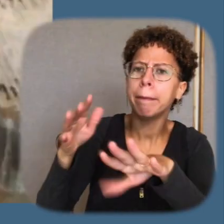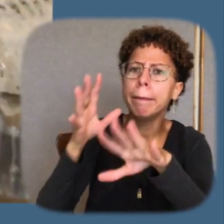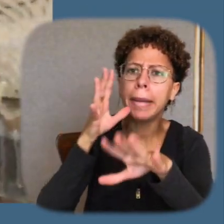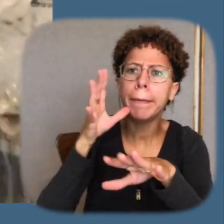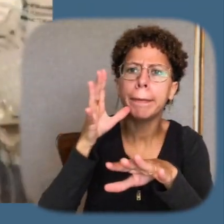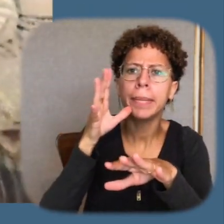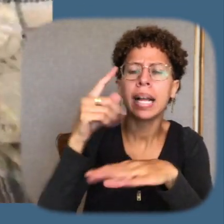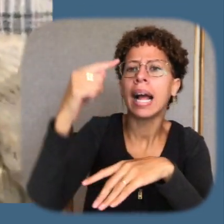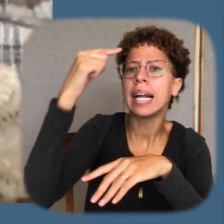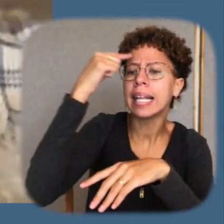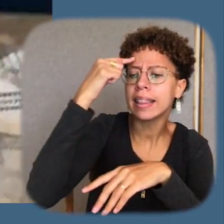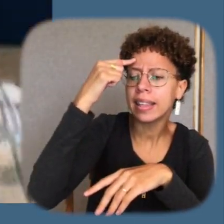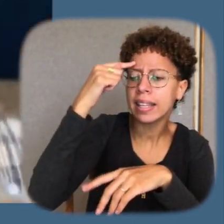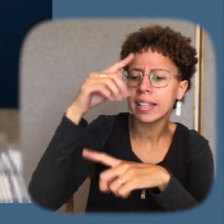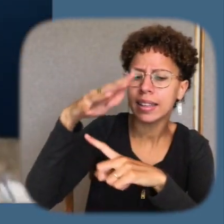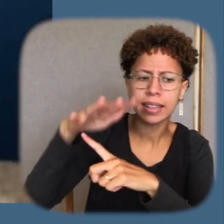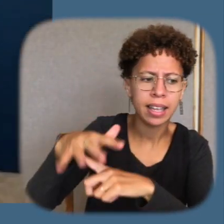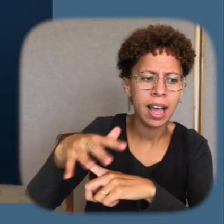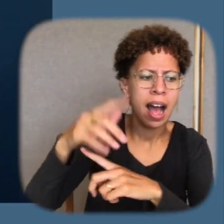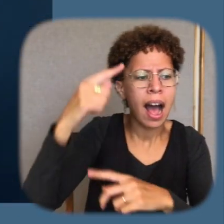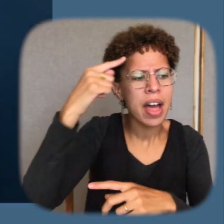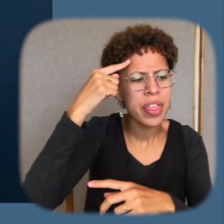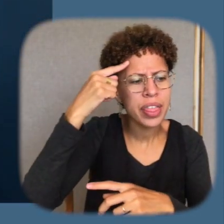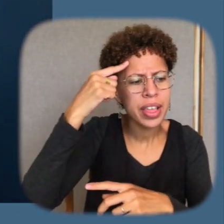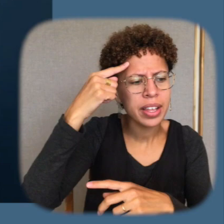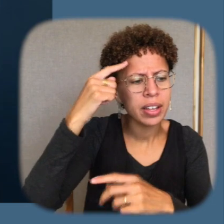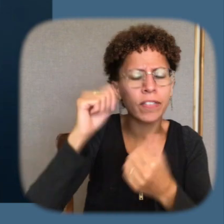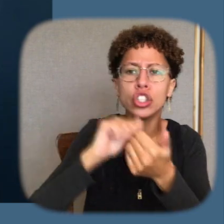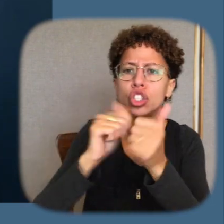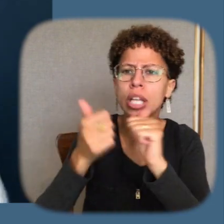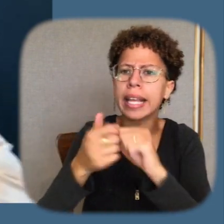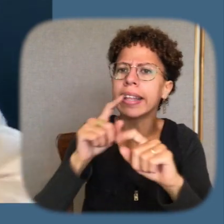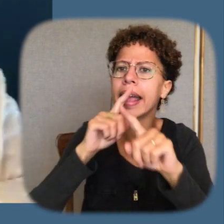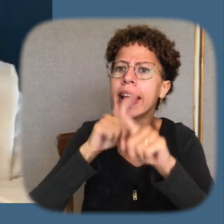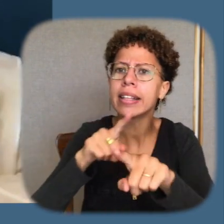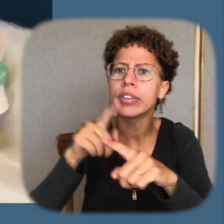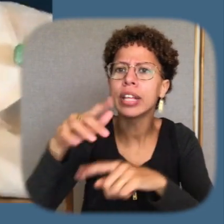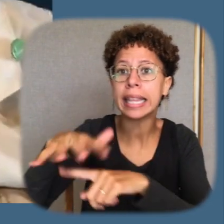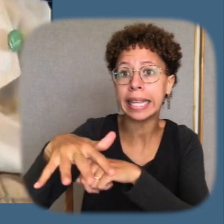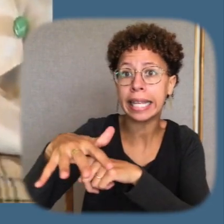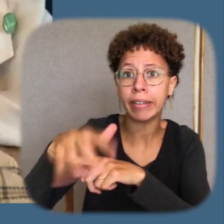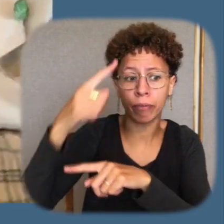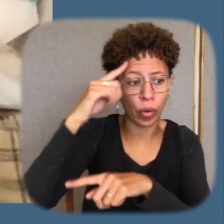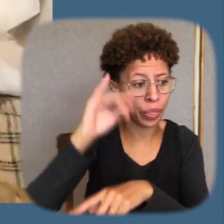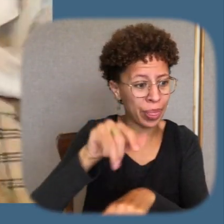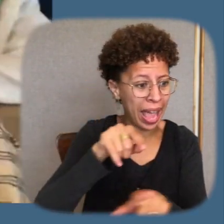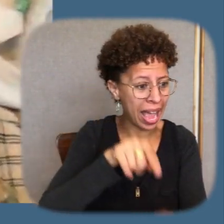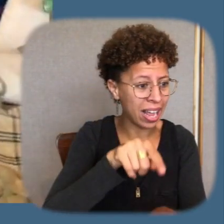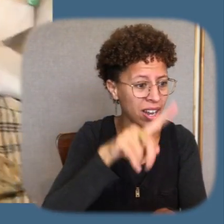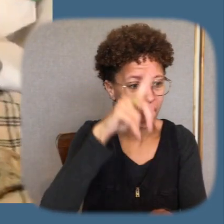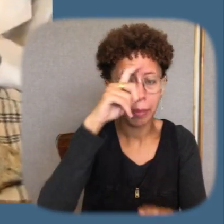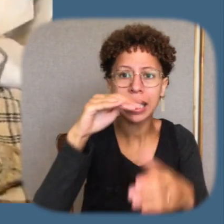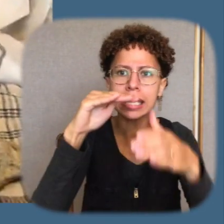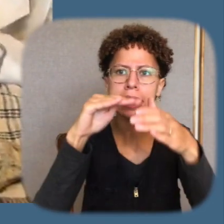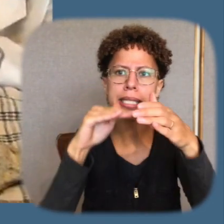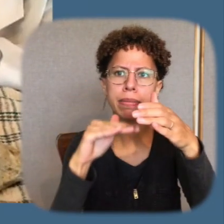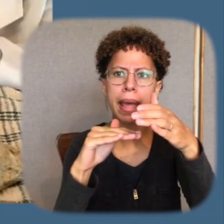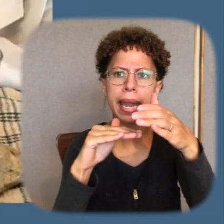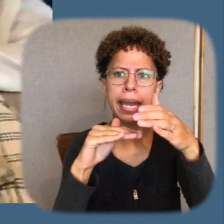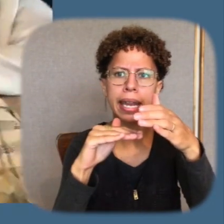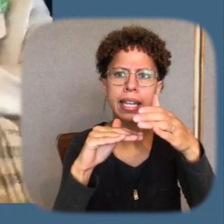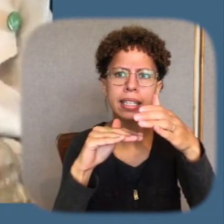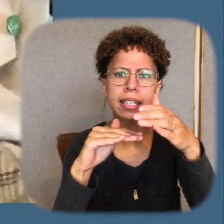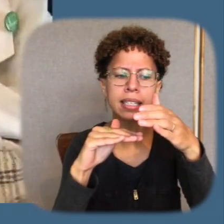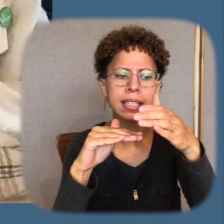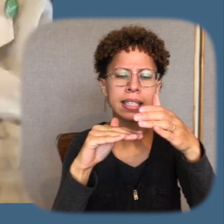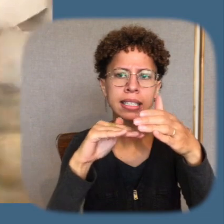Mom. Yeah? I think we might have changed an answer with the leaf on this one. What do you think we changed the Starting to answer? suspend.